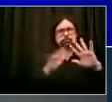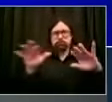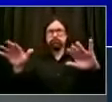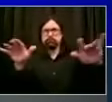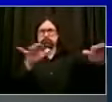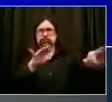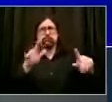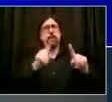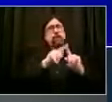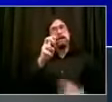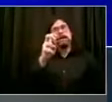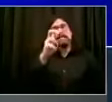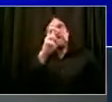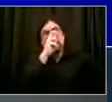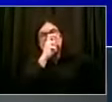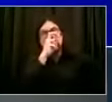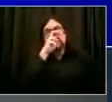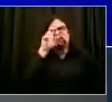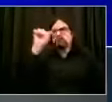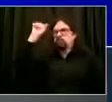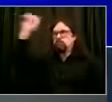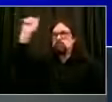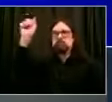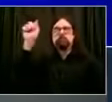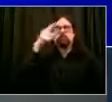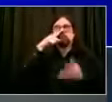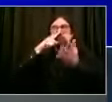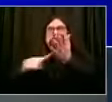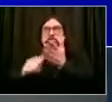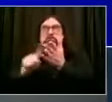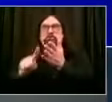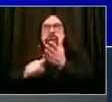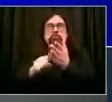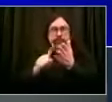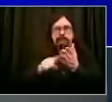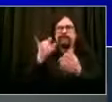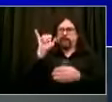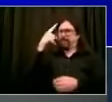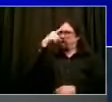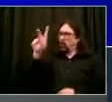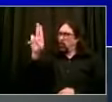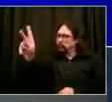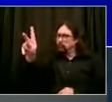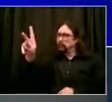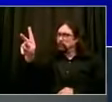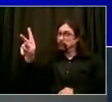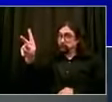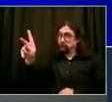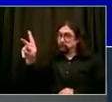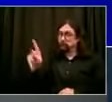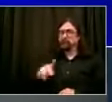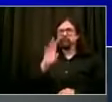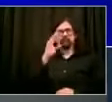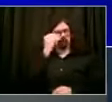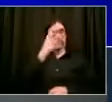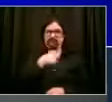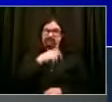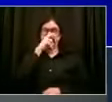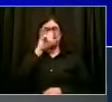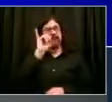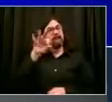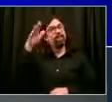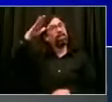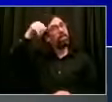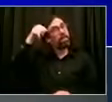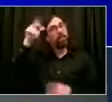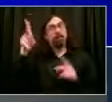been through hell this year. We don't want to, but if you don't follow the quarantine, you're endangering everyone else in the city right as we're fighting the